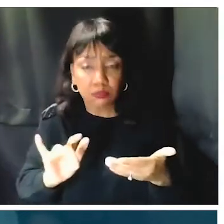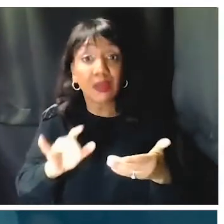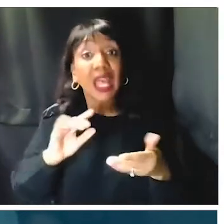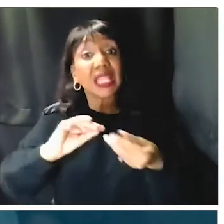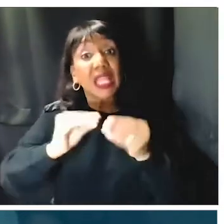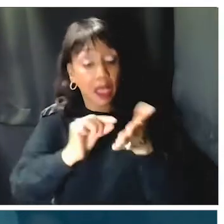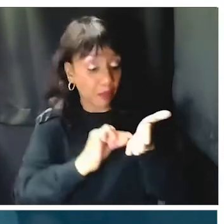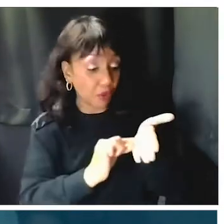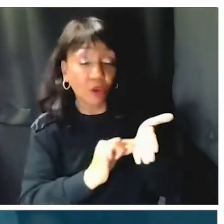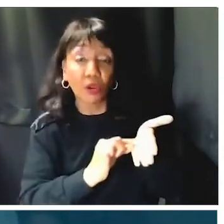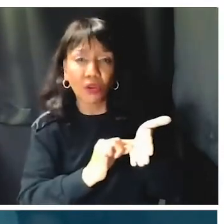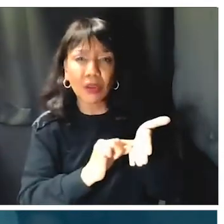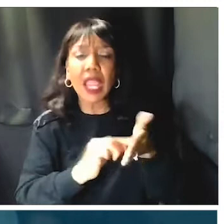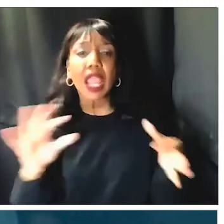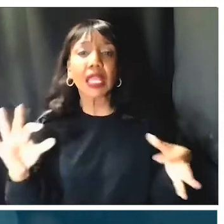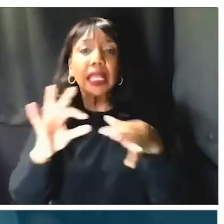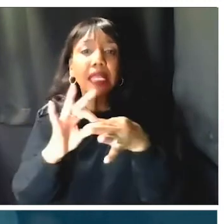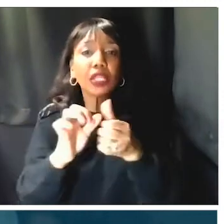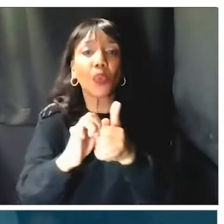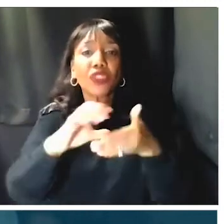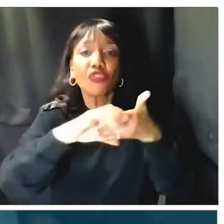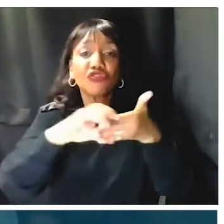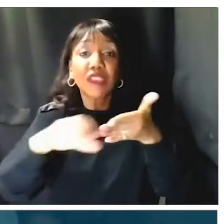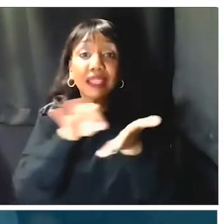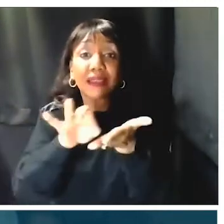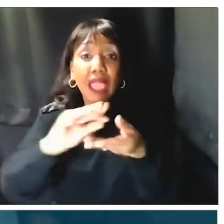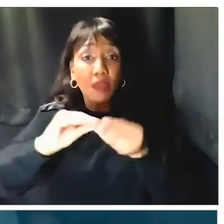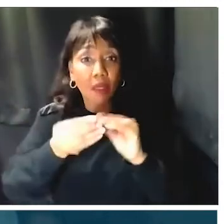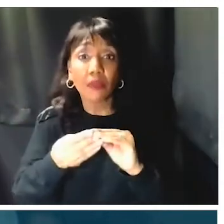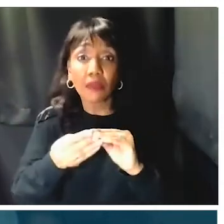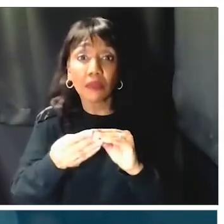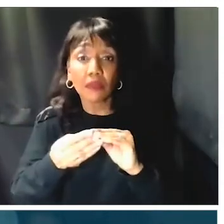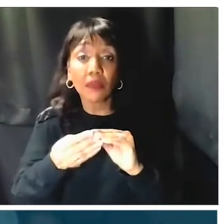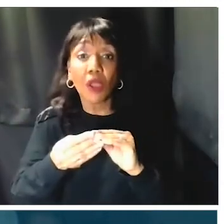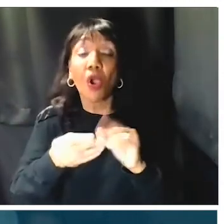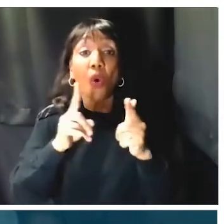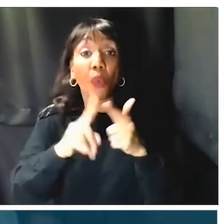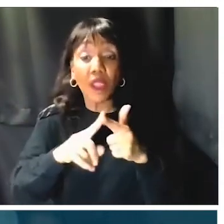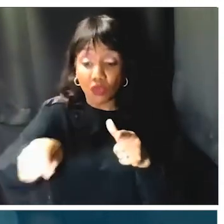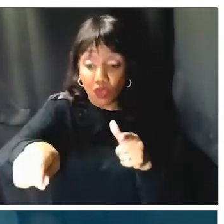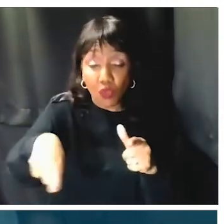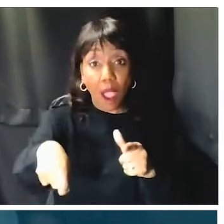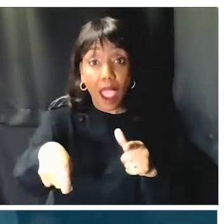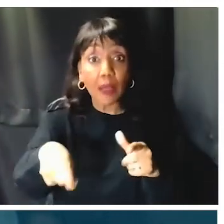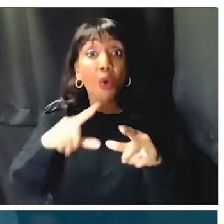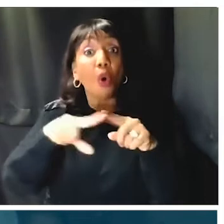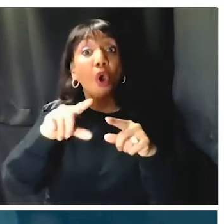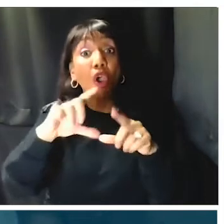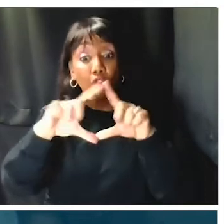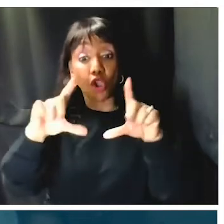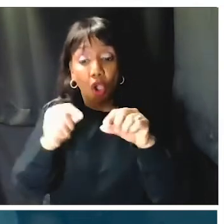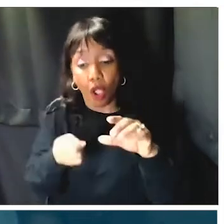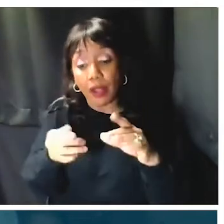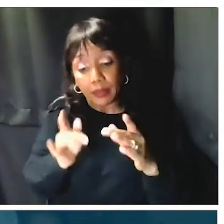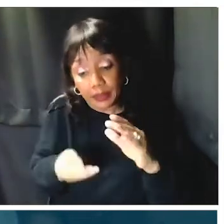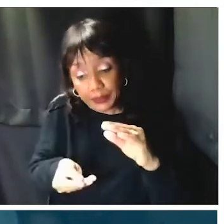numbers on the debit card are associated with your checking account number. When you swipe your card or entered your card number